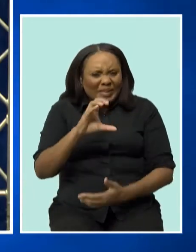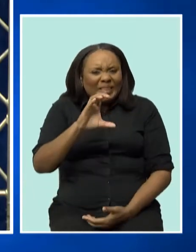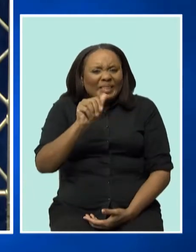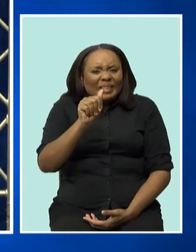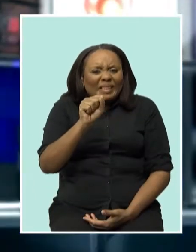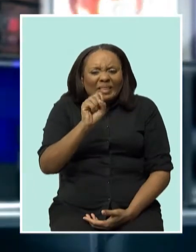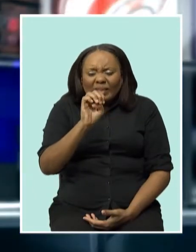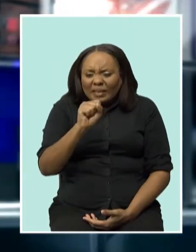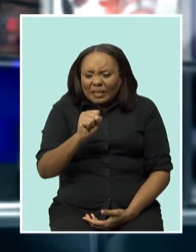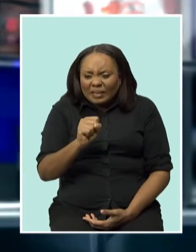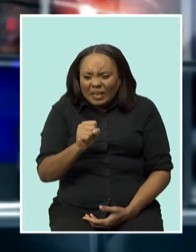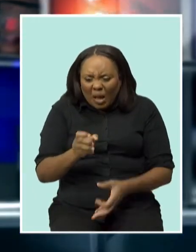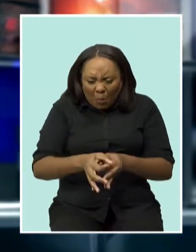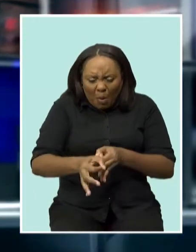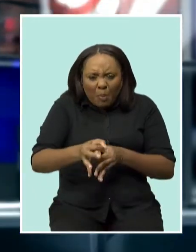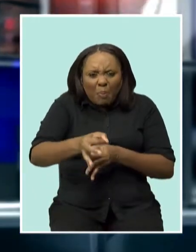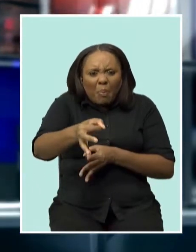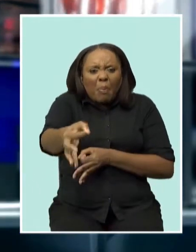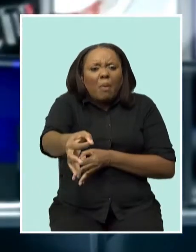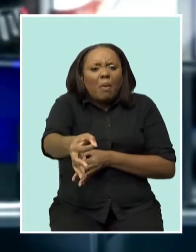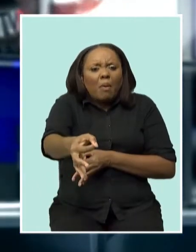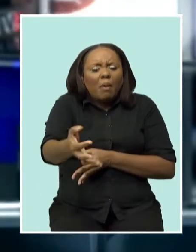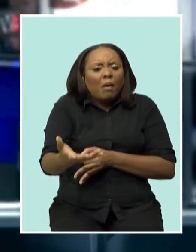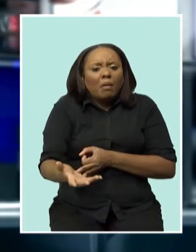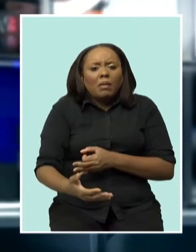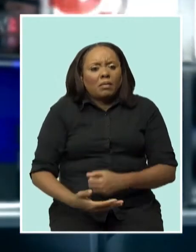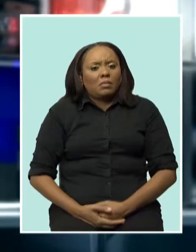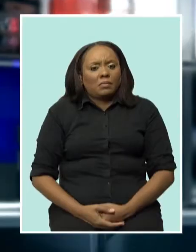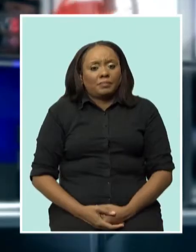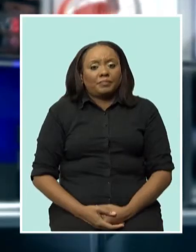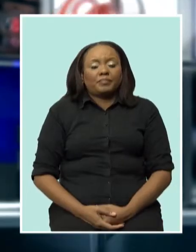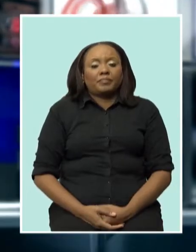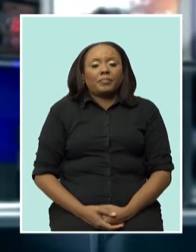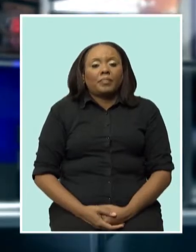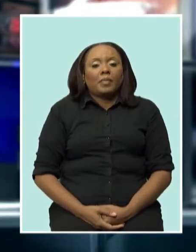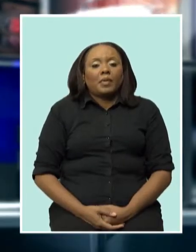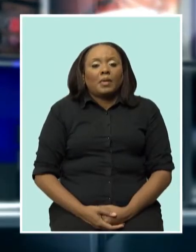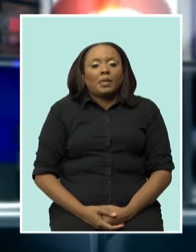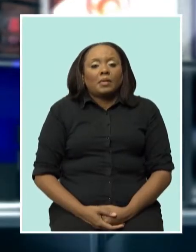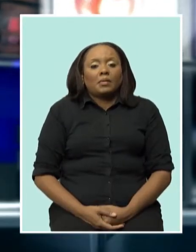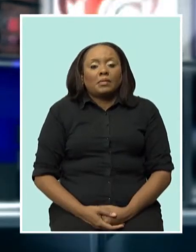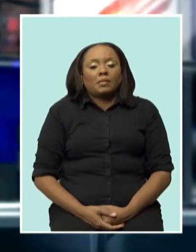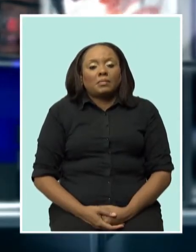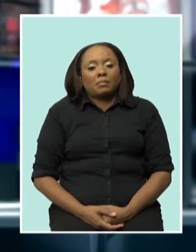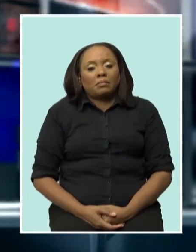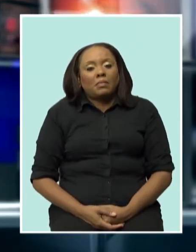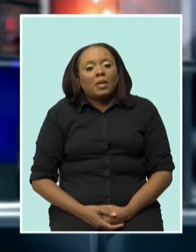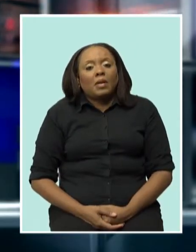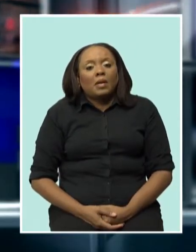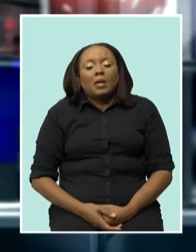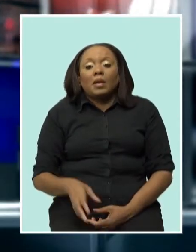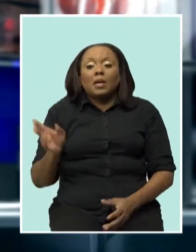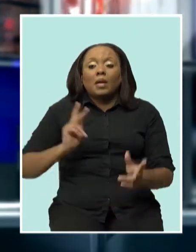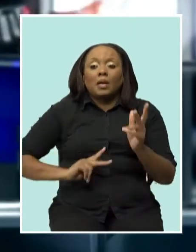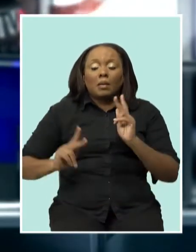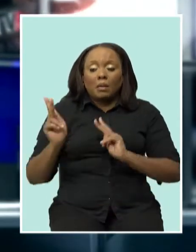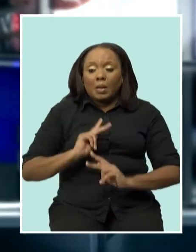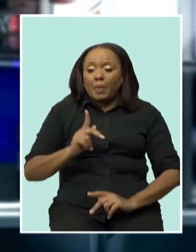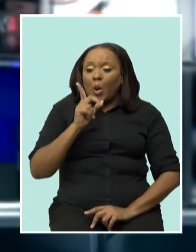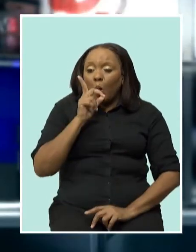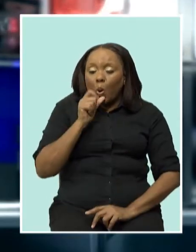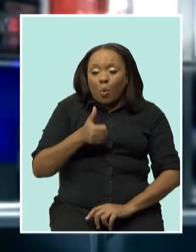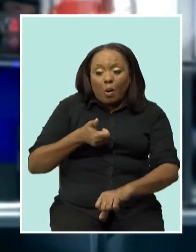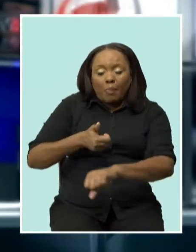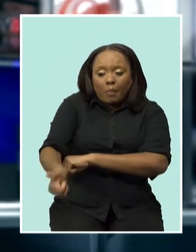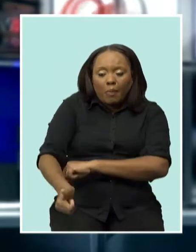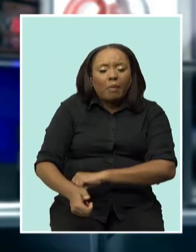off? Shane, the issue of the rights of the accused were also raised on the sidelines of the symposium by members of the local